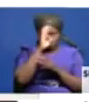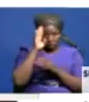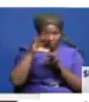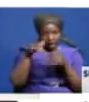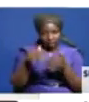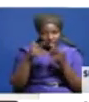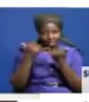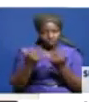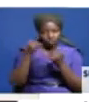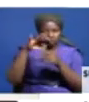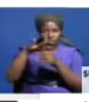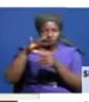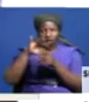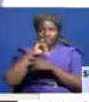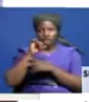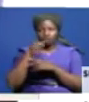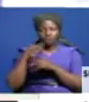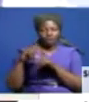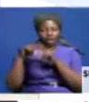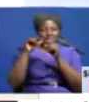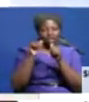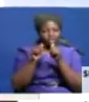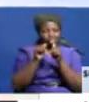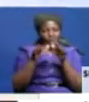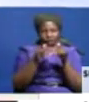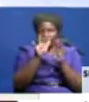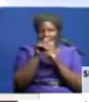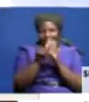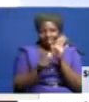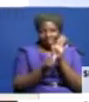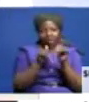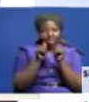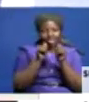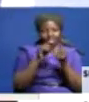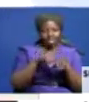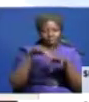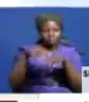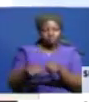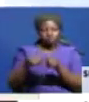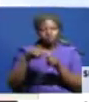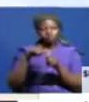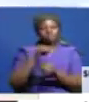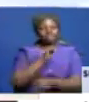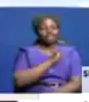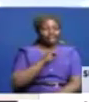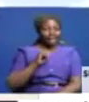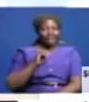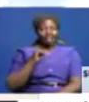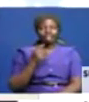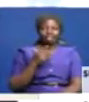your key agenda as you assume office? My key role in the Senate is oversight, legislation and